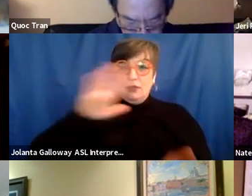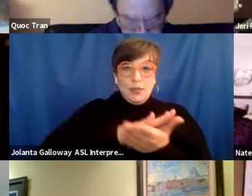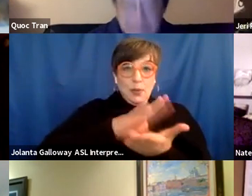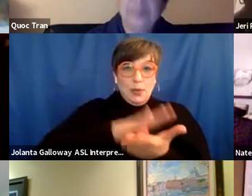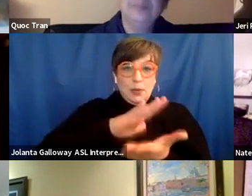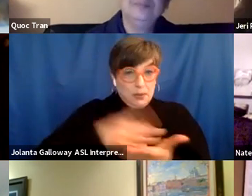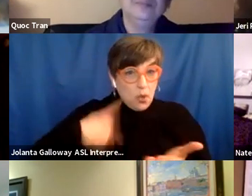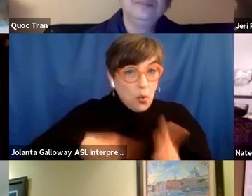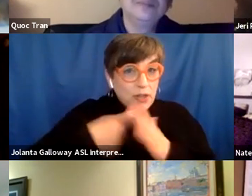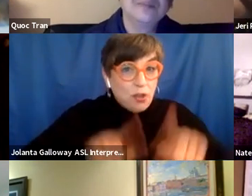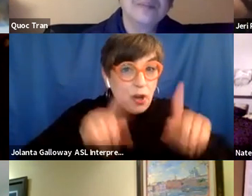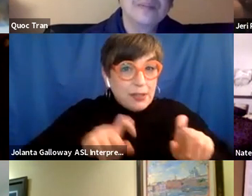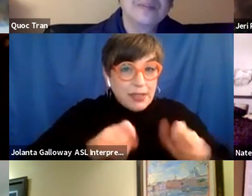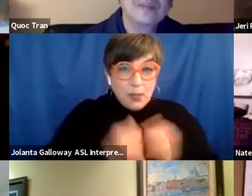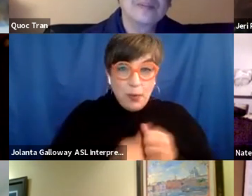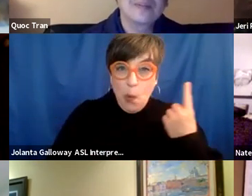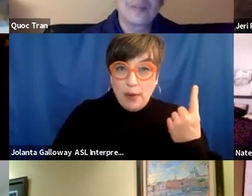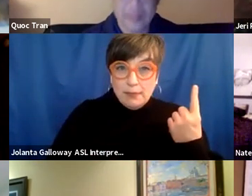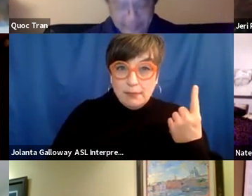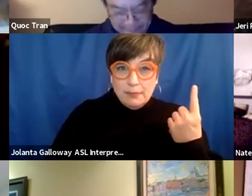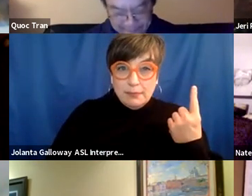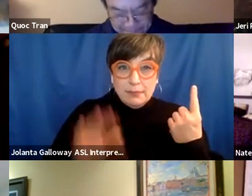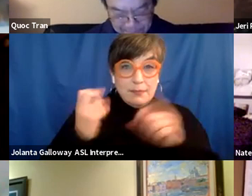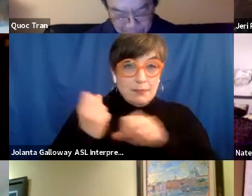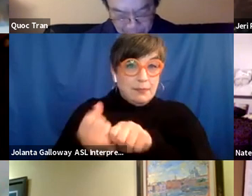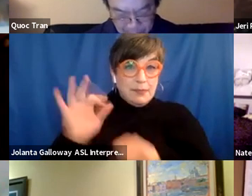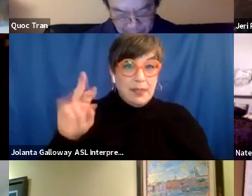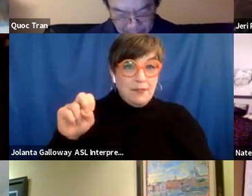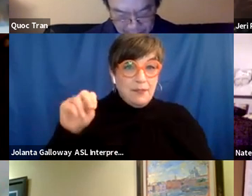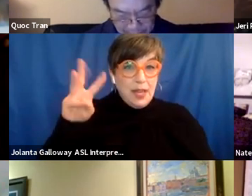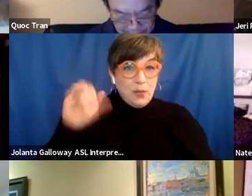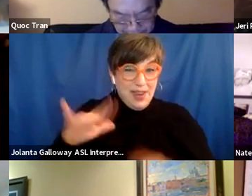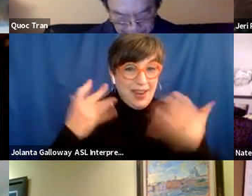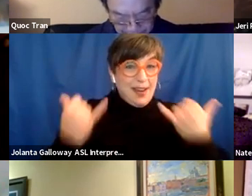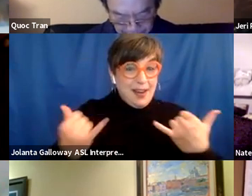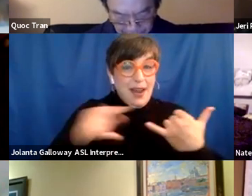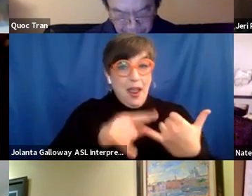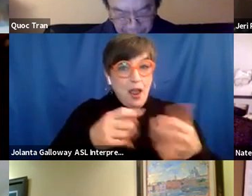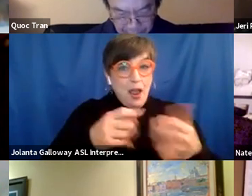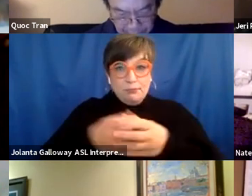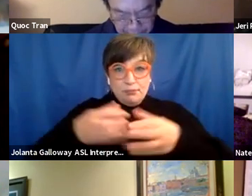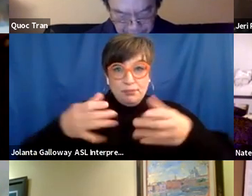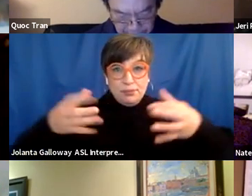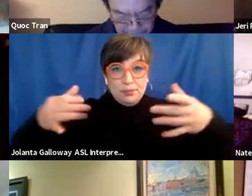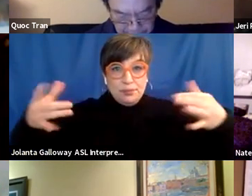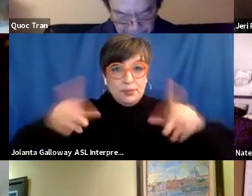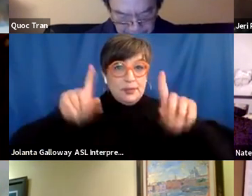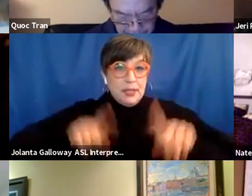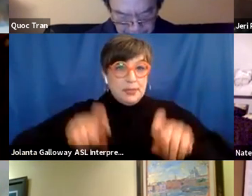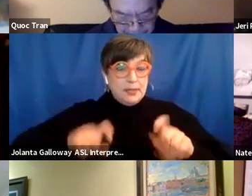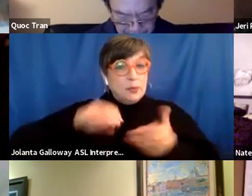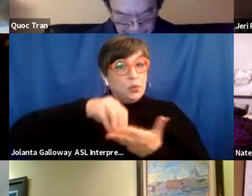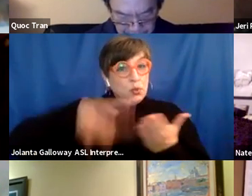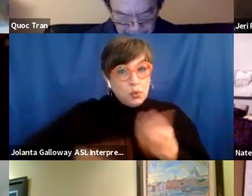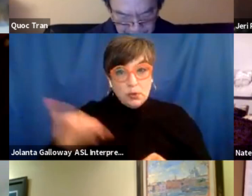started testing with just one site at Fenway. We've now expanded to testing and testing our students